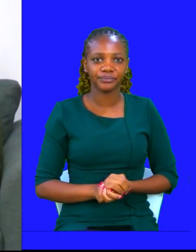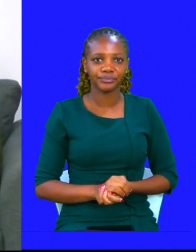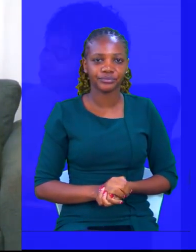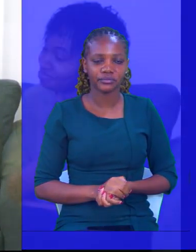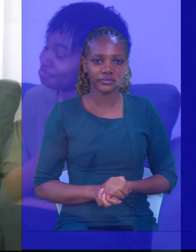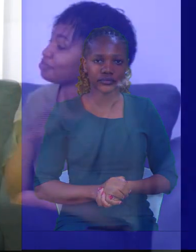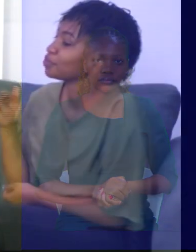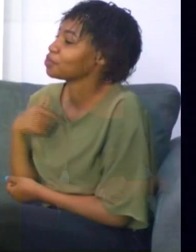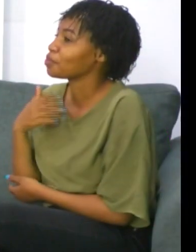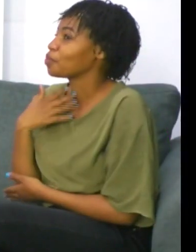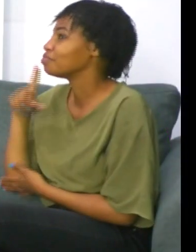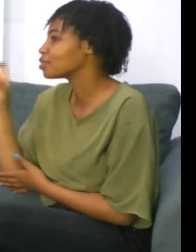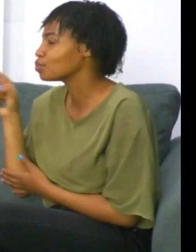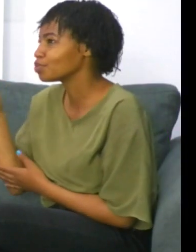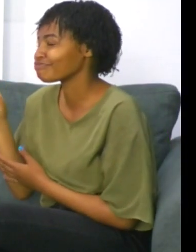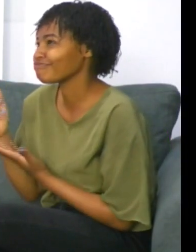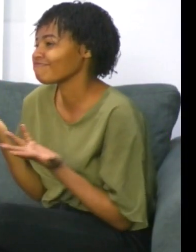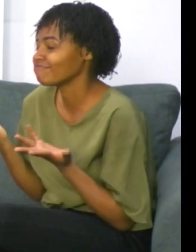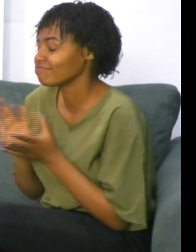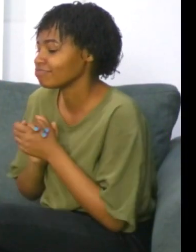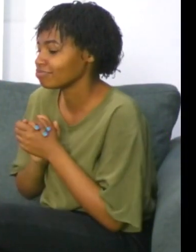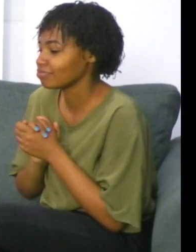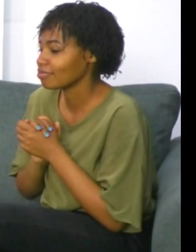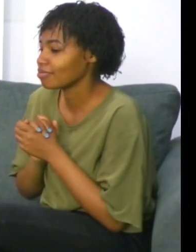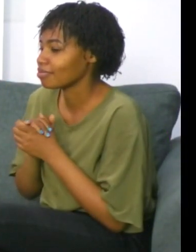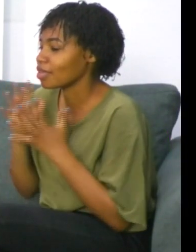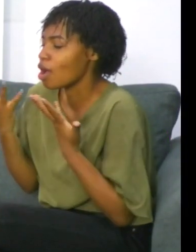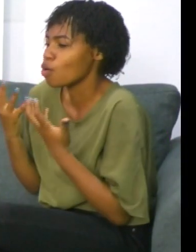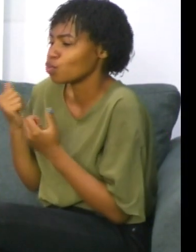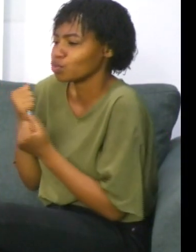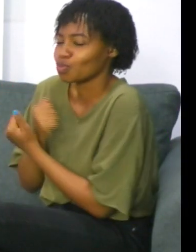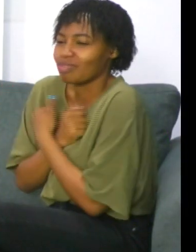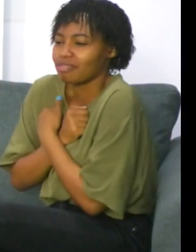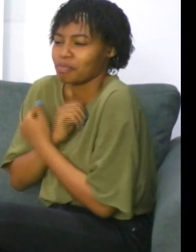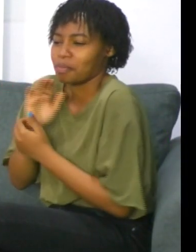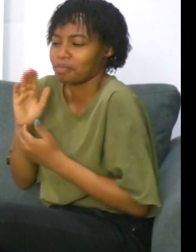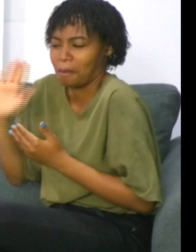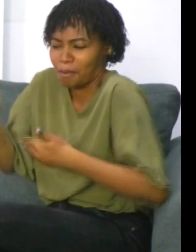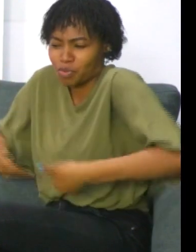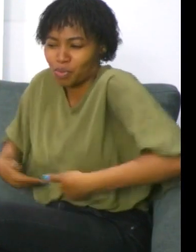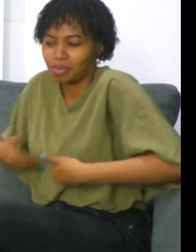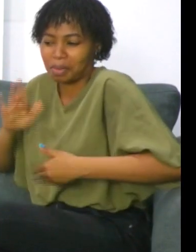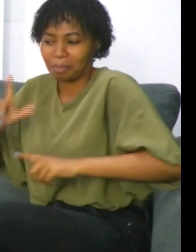Okay, that's really nice. Something I didn't know. Also, I want to know how